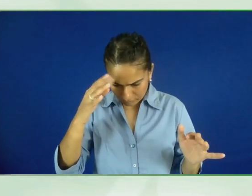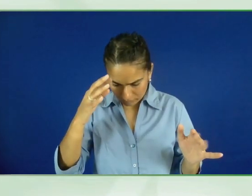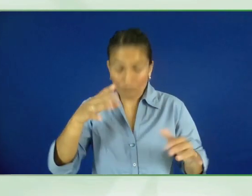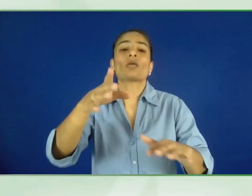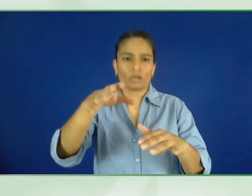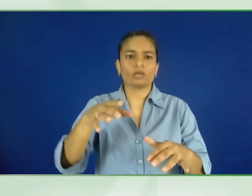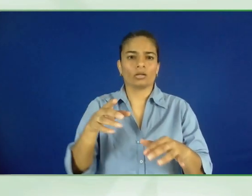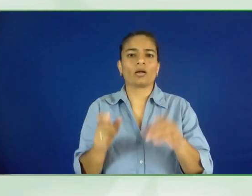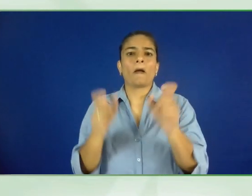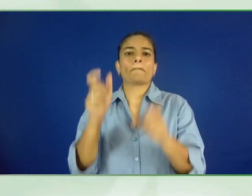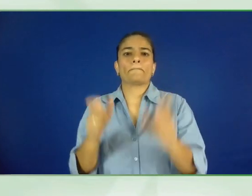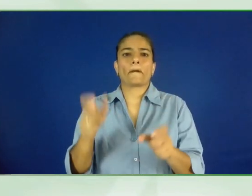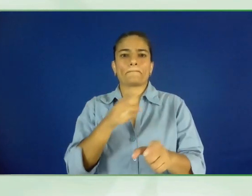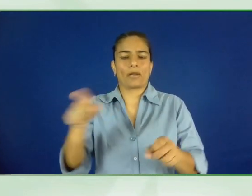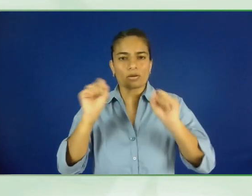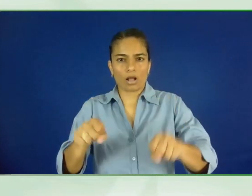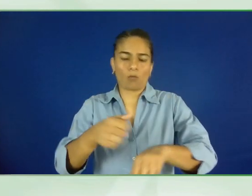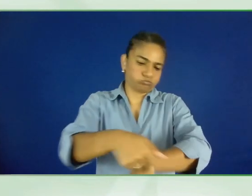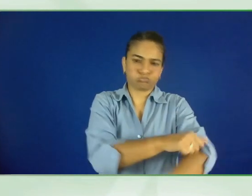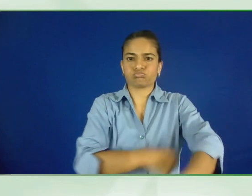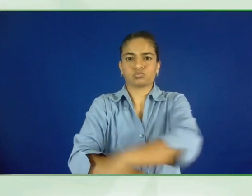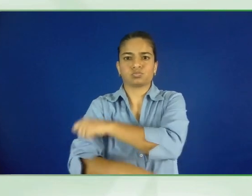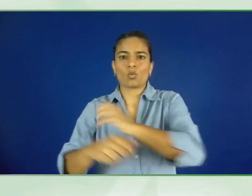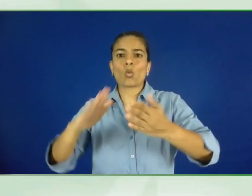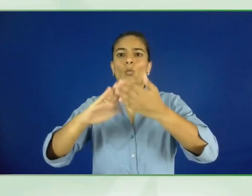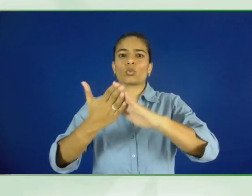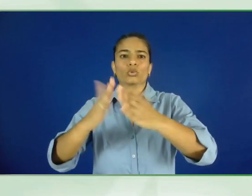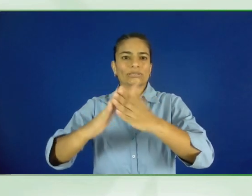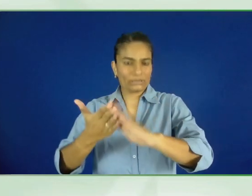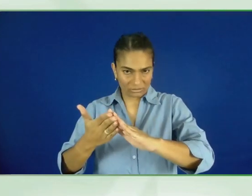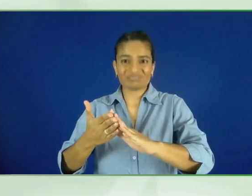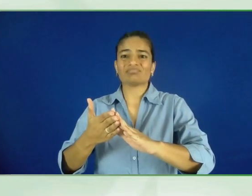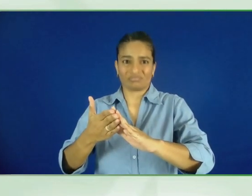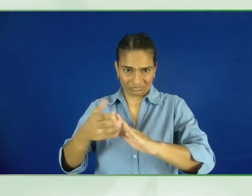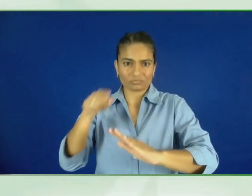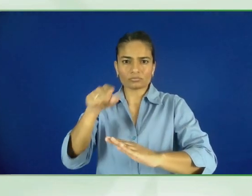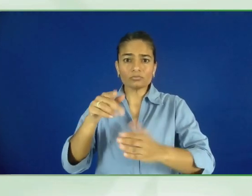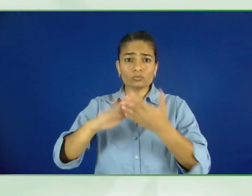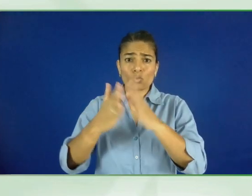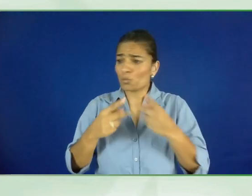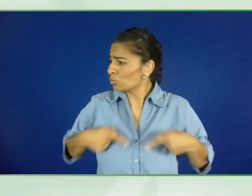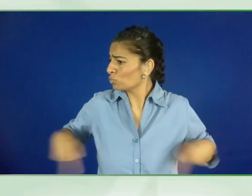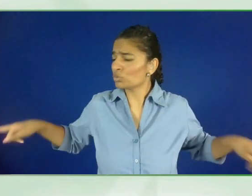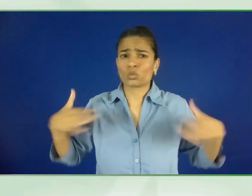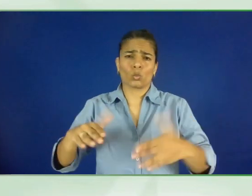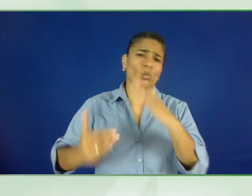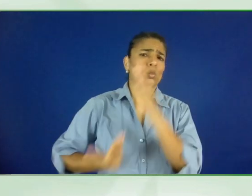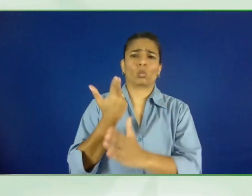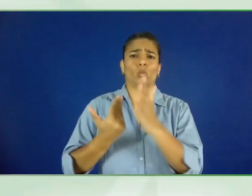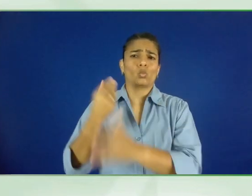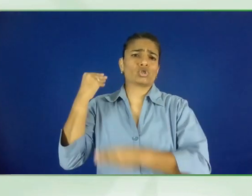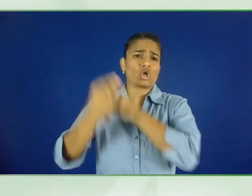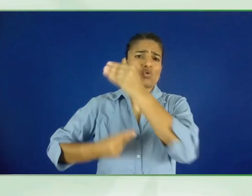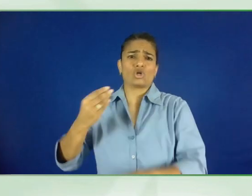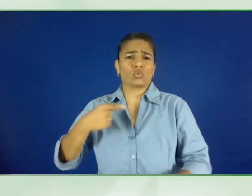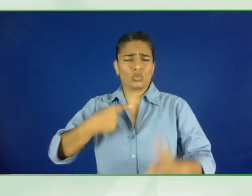here. With this era in the 21st century, we have the most tools, the most rights that we've ever had. And even